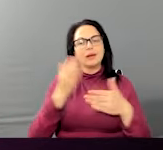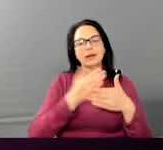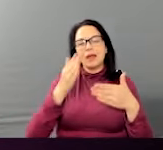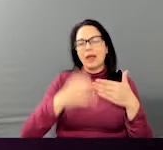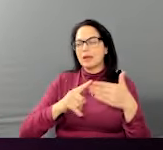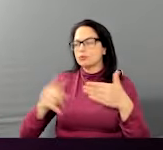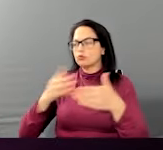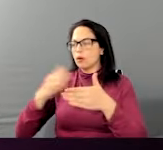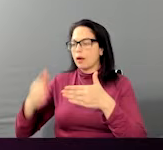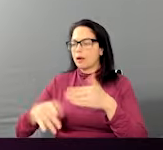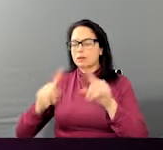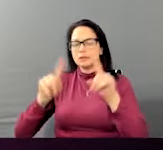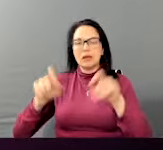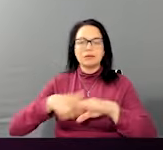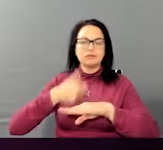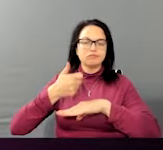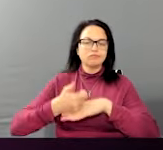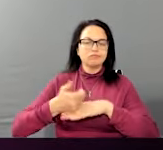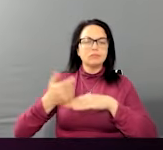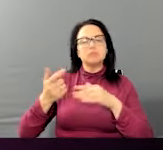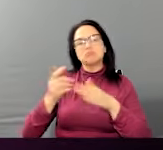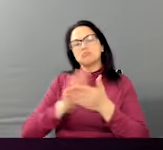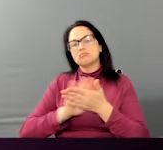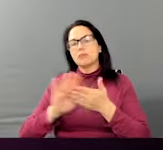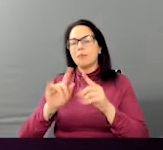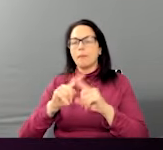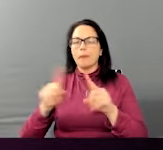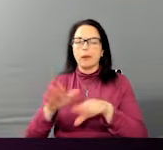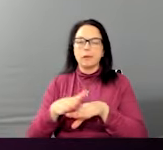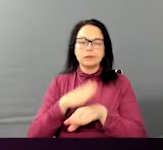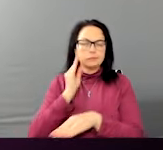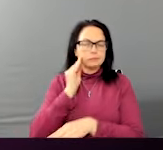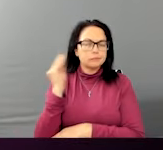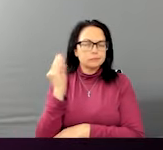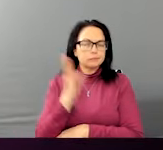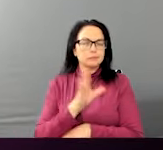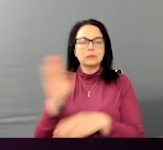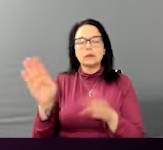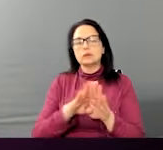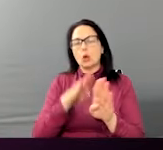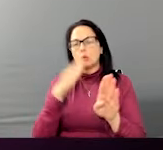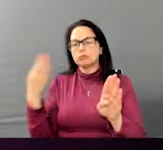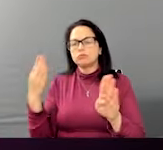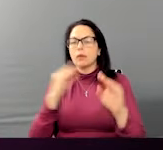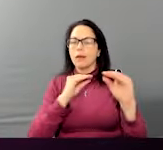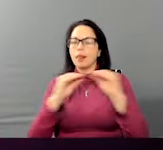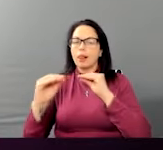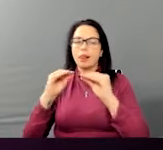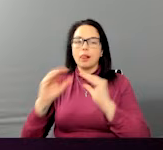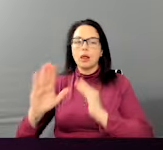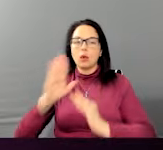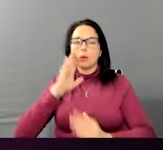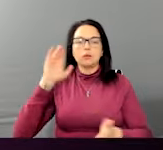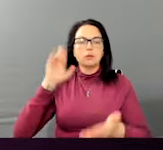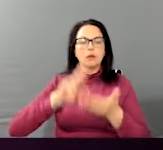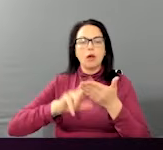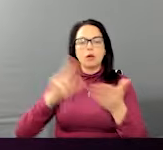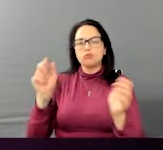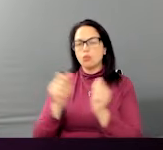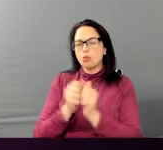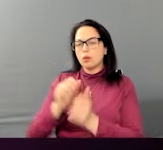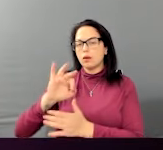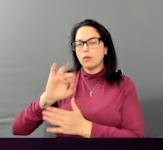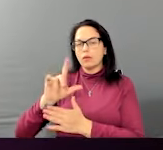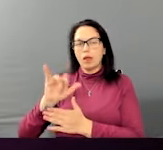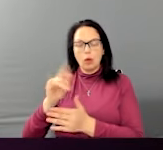as part of the setup is kind of nice, but a little slow. Let's open our editor. We're going to log in with Fly. You'll want to create a